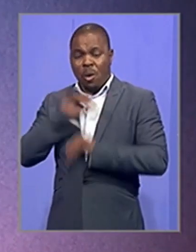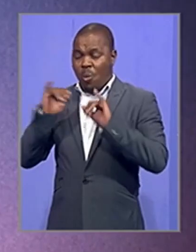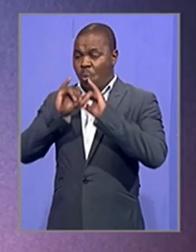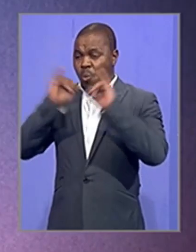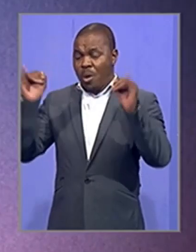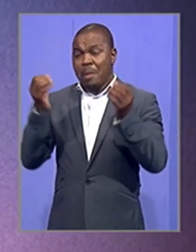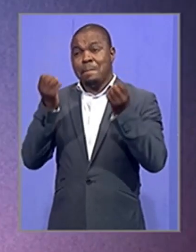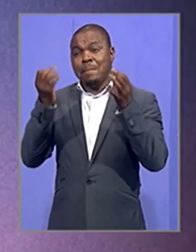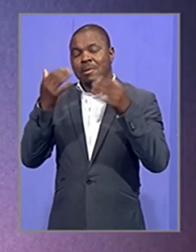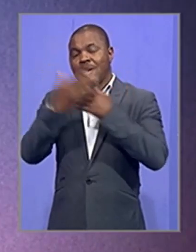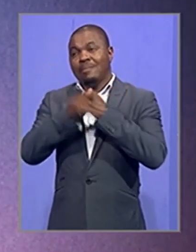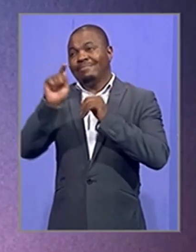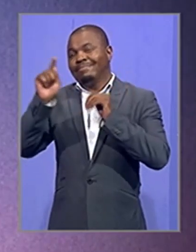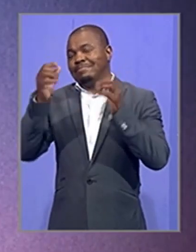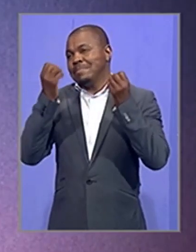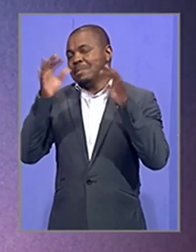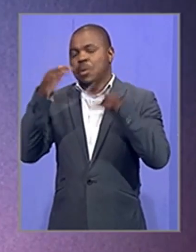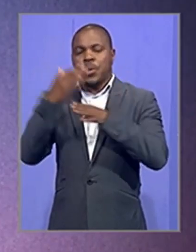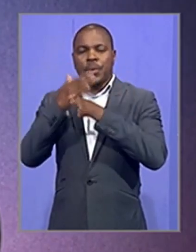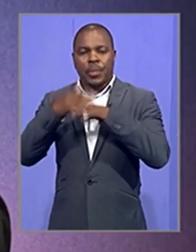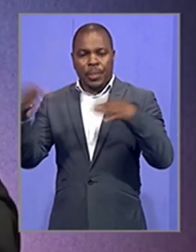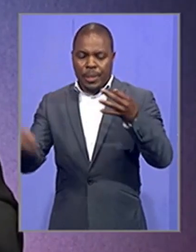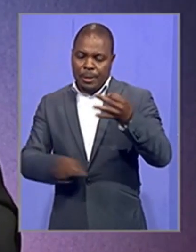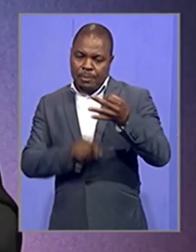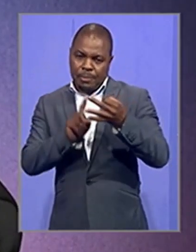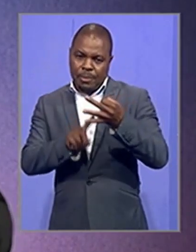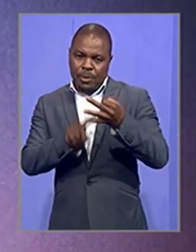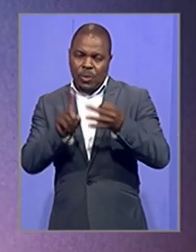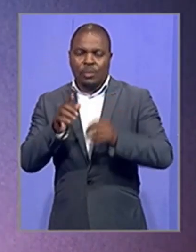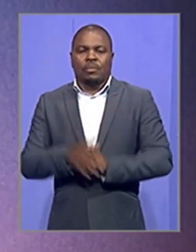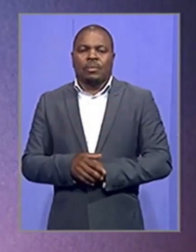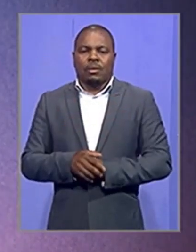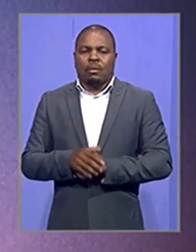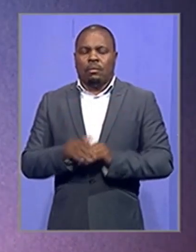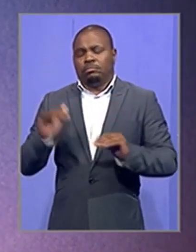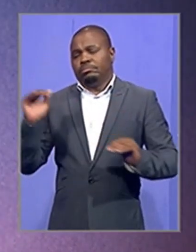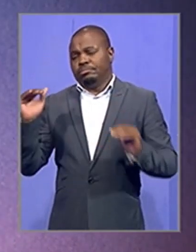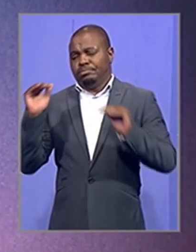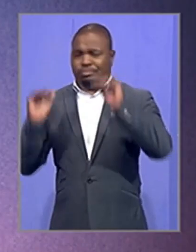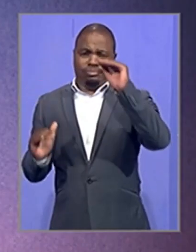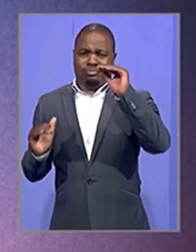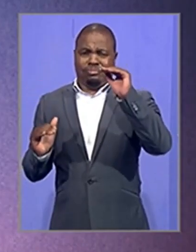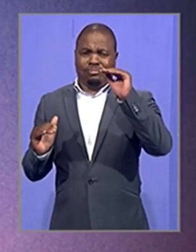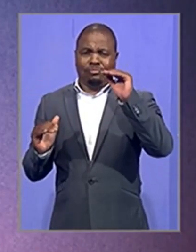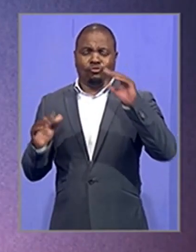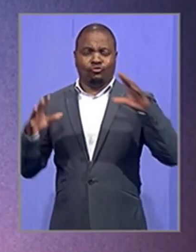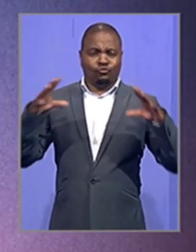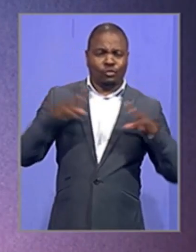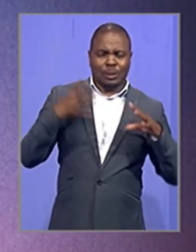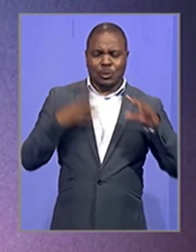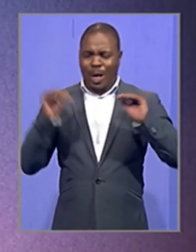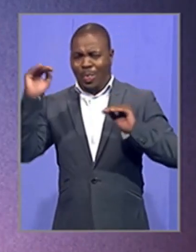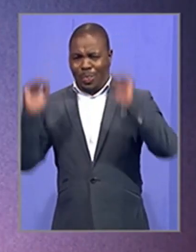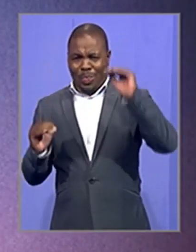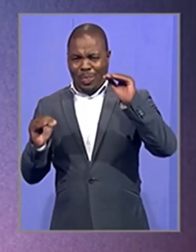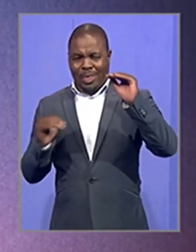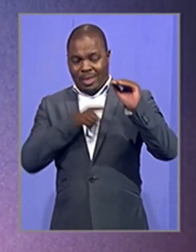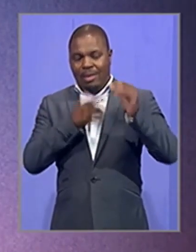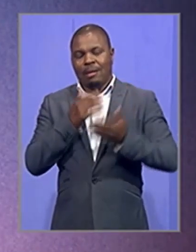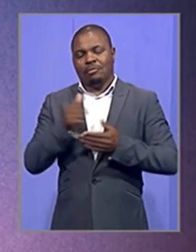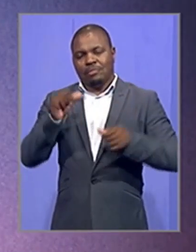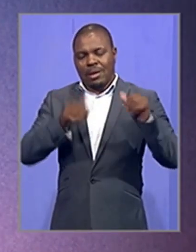many countries, as well as the crushing inequality that we witness